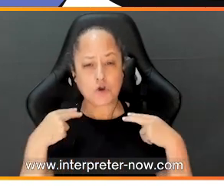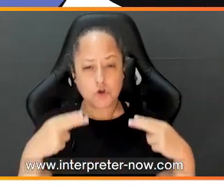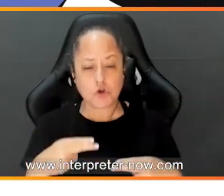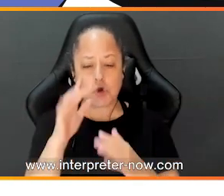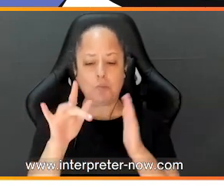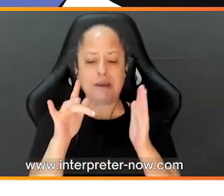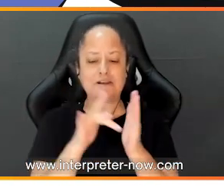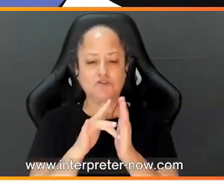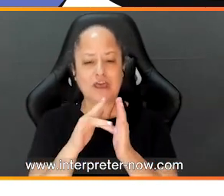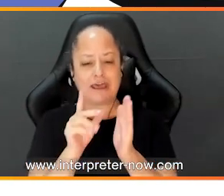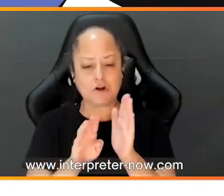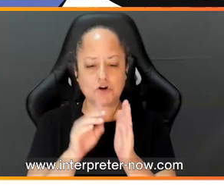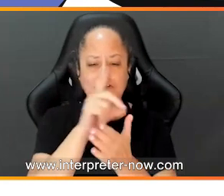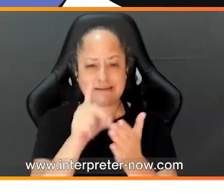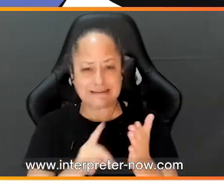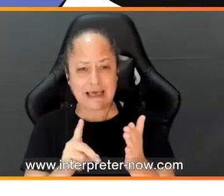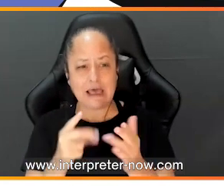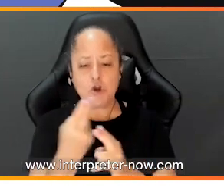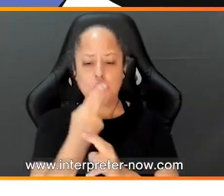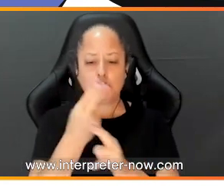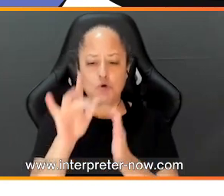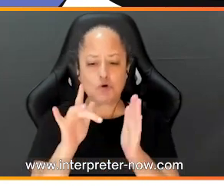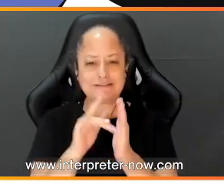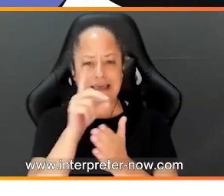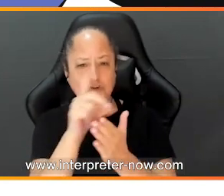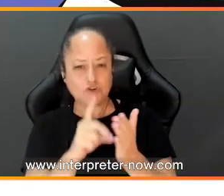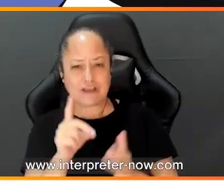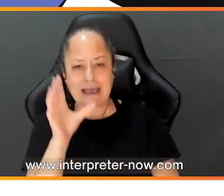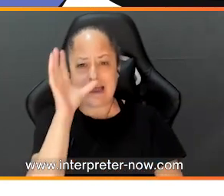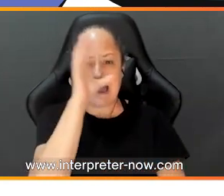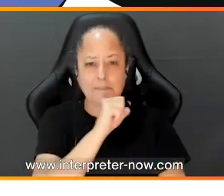from the same background. There's a lot of things that are happening on an